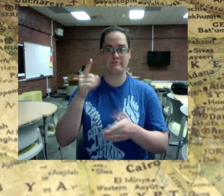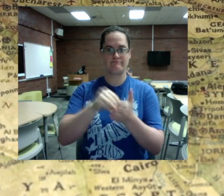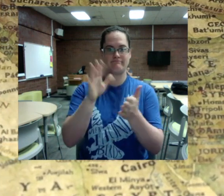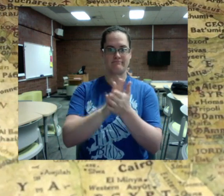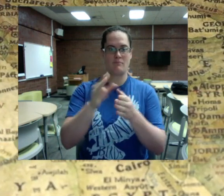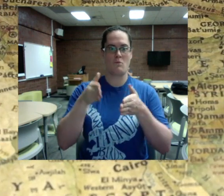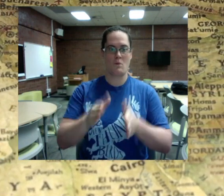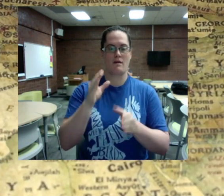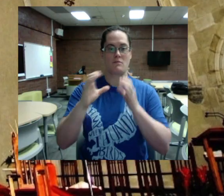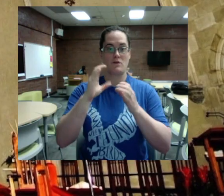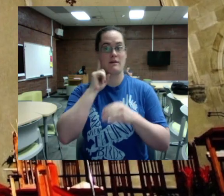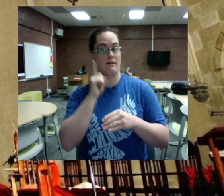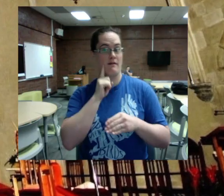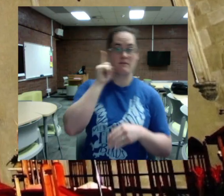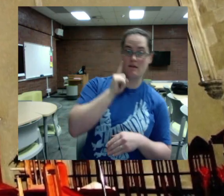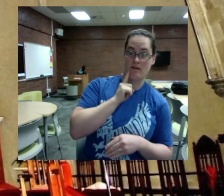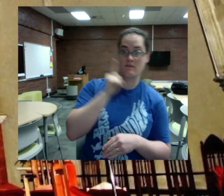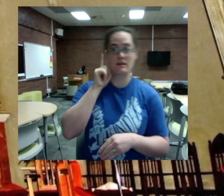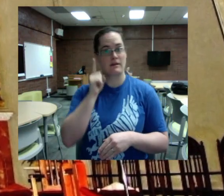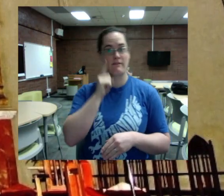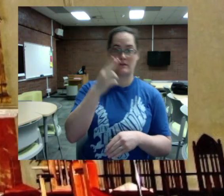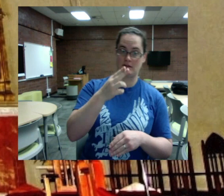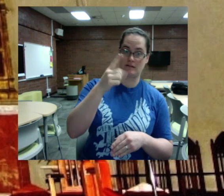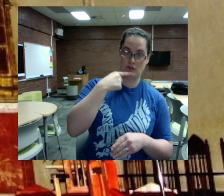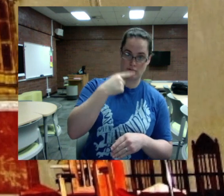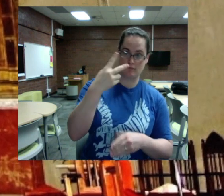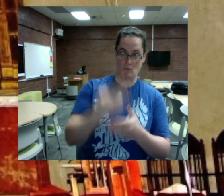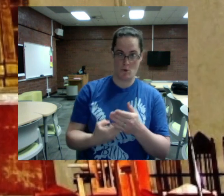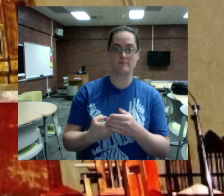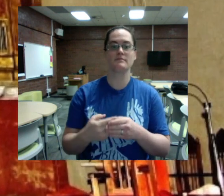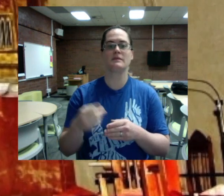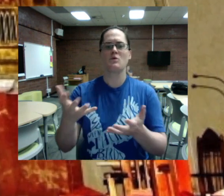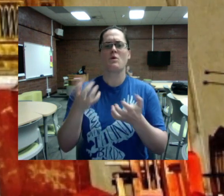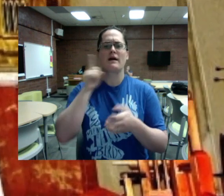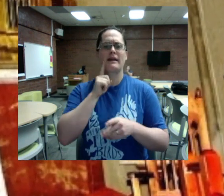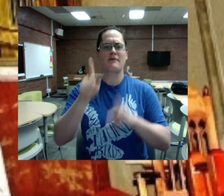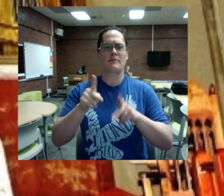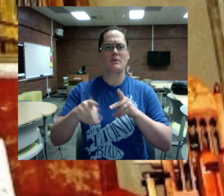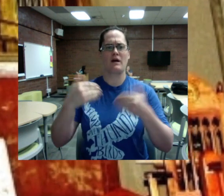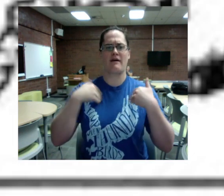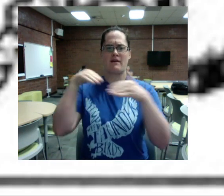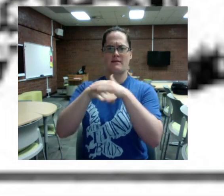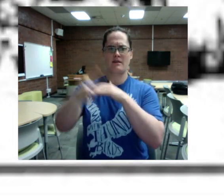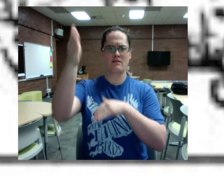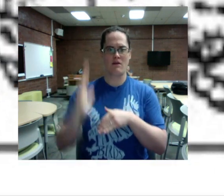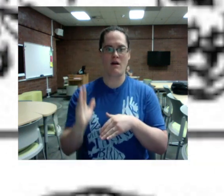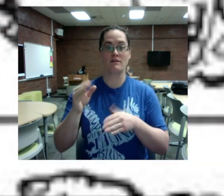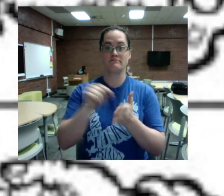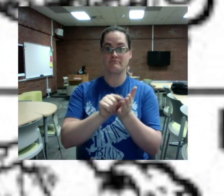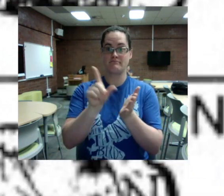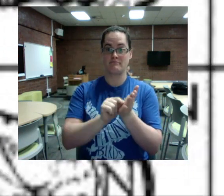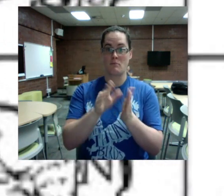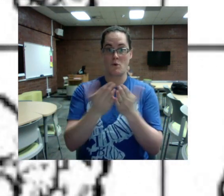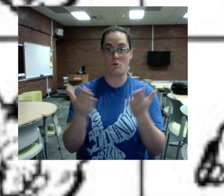hearing people. He wanted deaf people to have access to salvation, so he published a book of standard hand shapes representing the letters of the Spanish